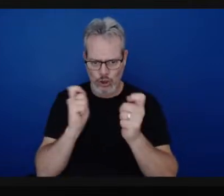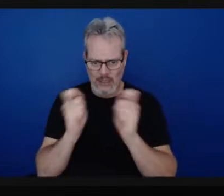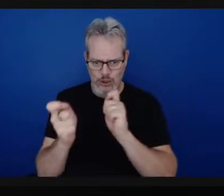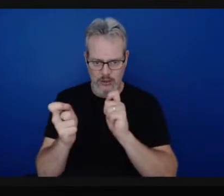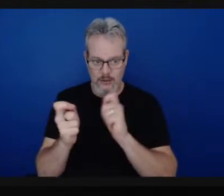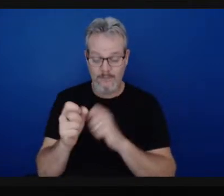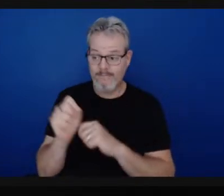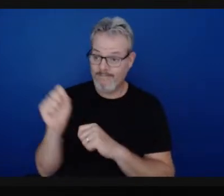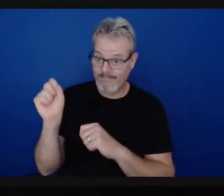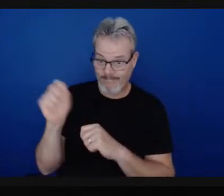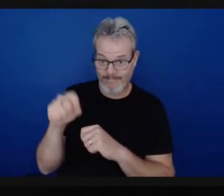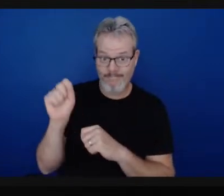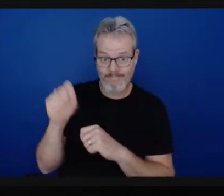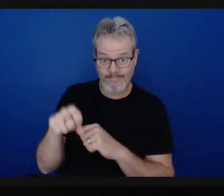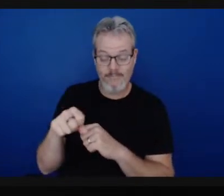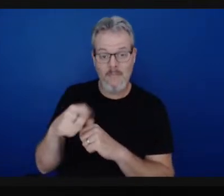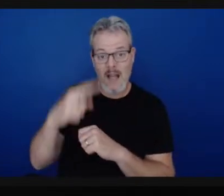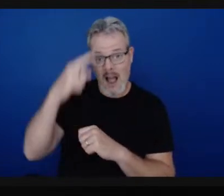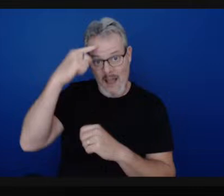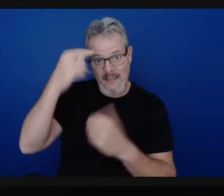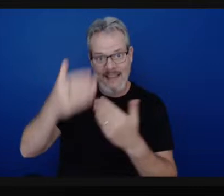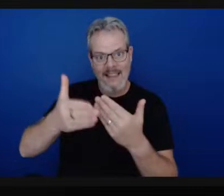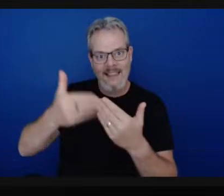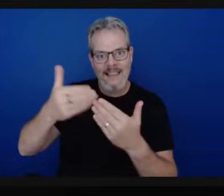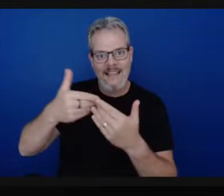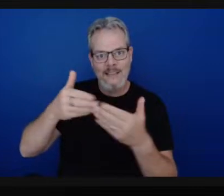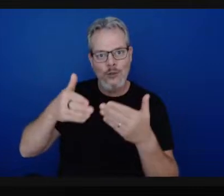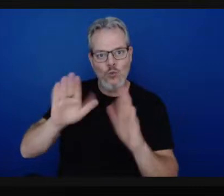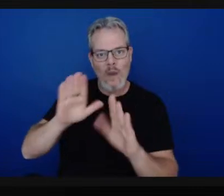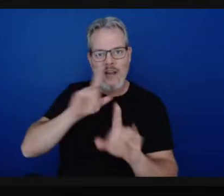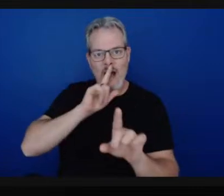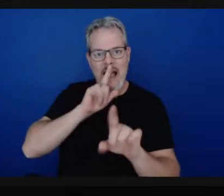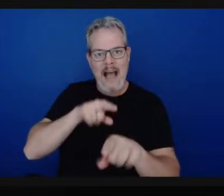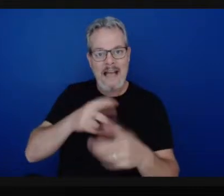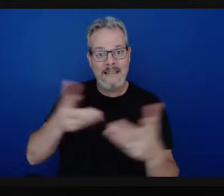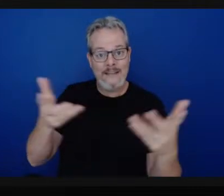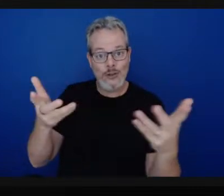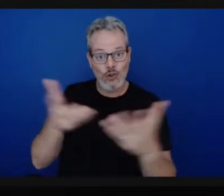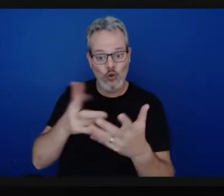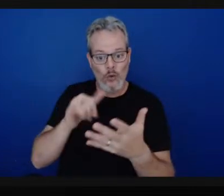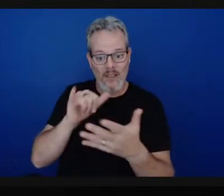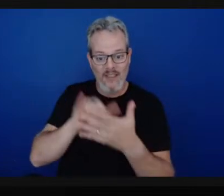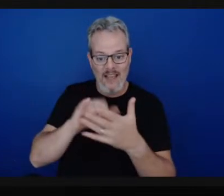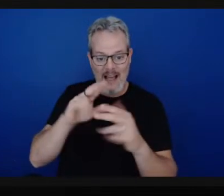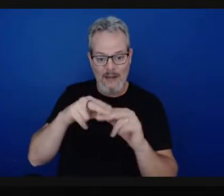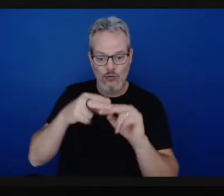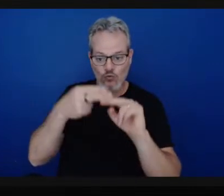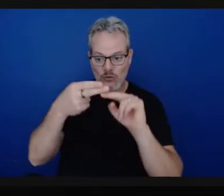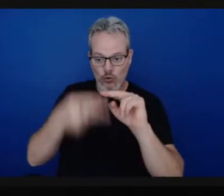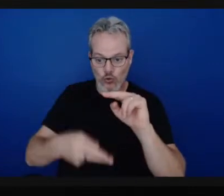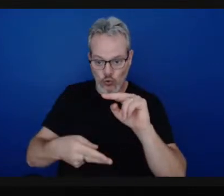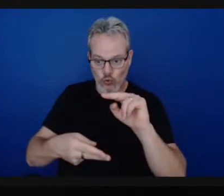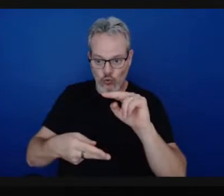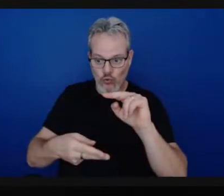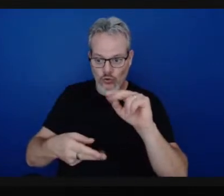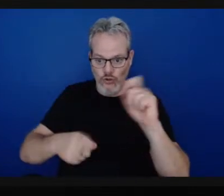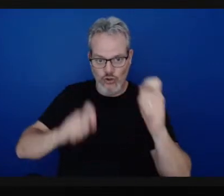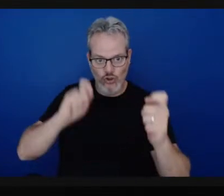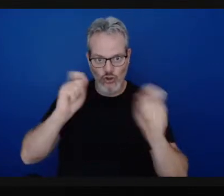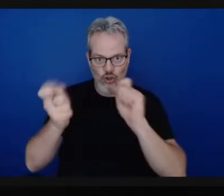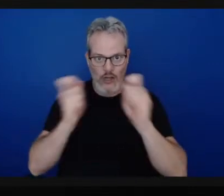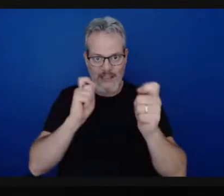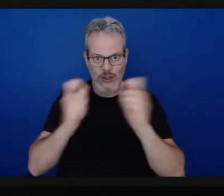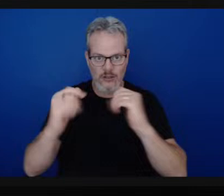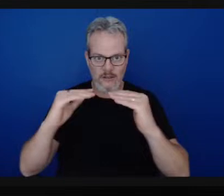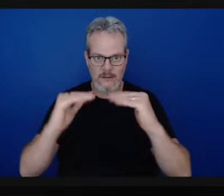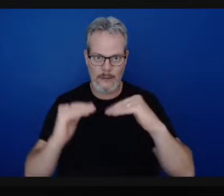Yeah, I think the easiest way to answer that, Ed, is that we do see signals on tilt meters when it rains. Right, so we're